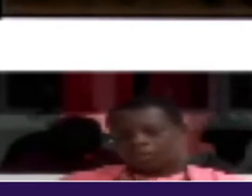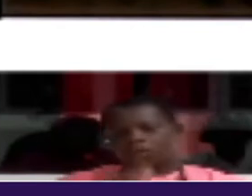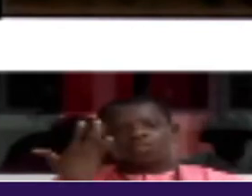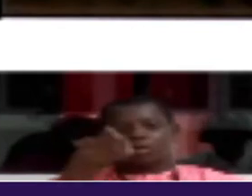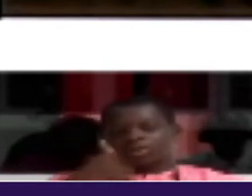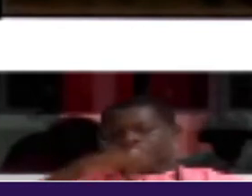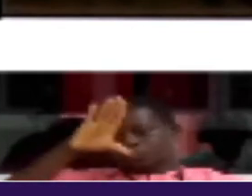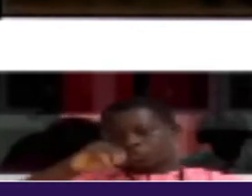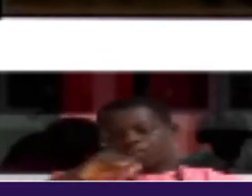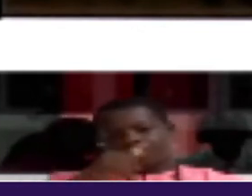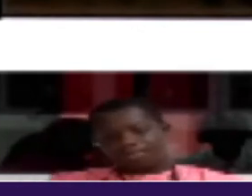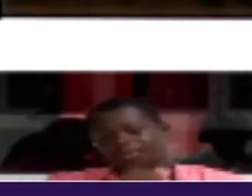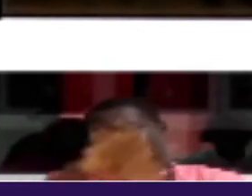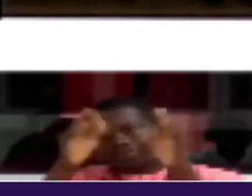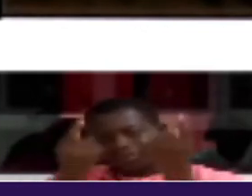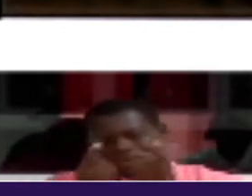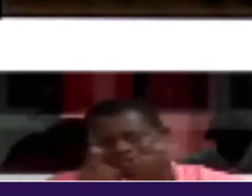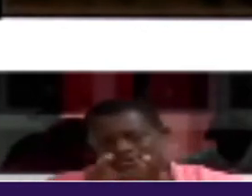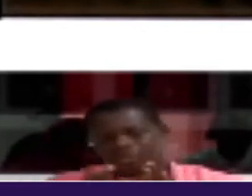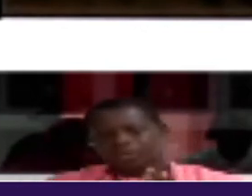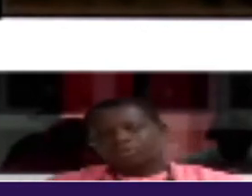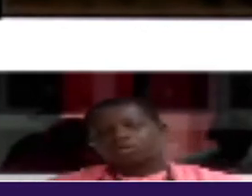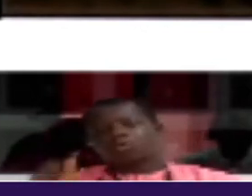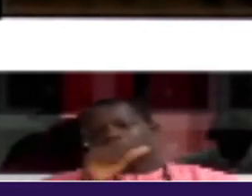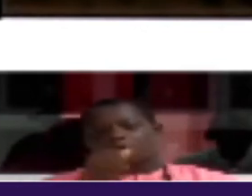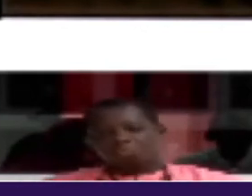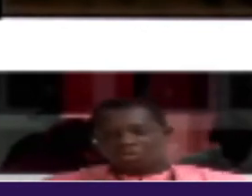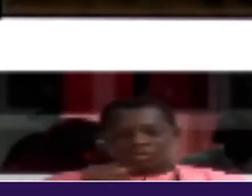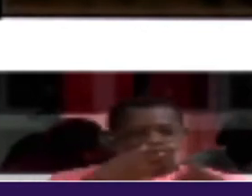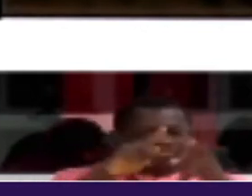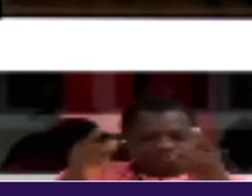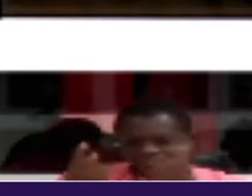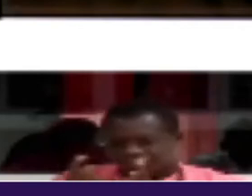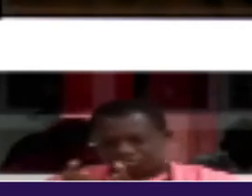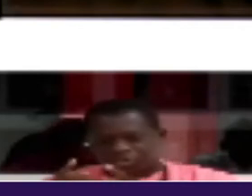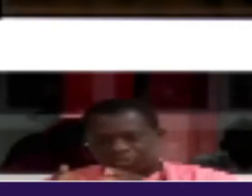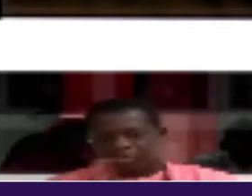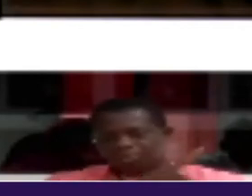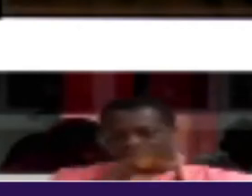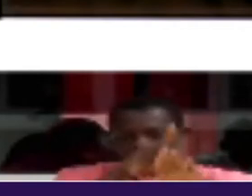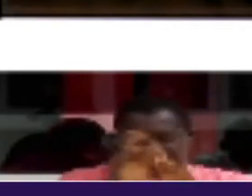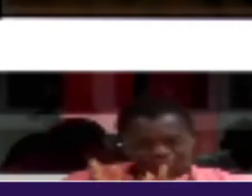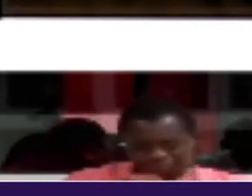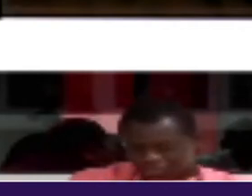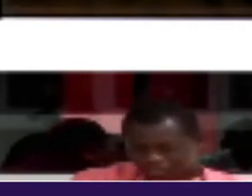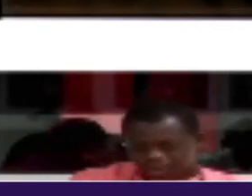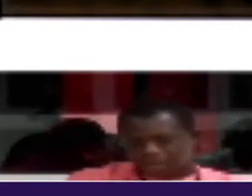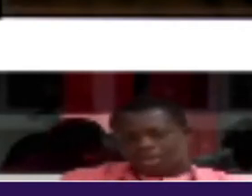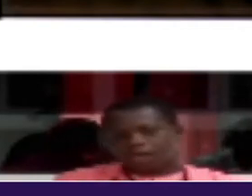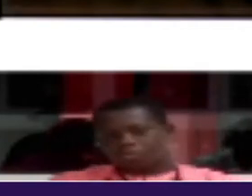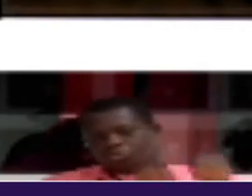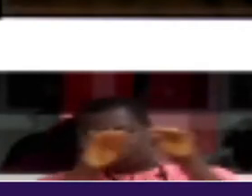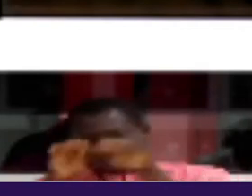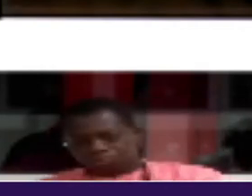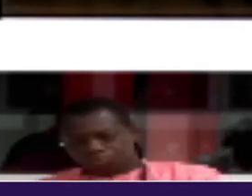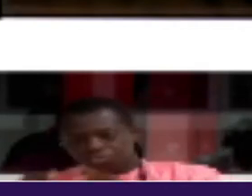things, I placed my chest weapon and other things that I was having, then I moved